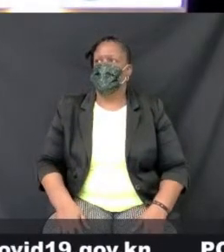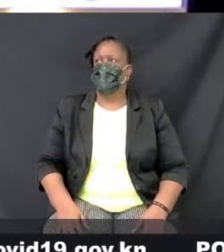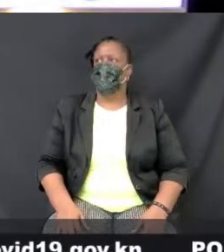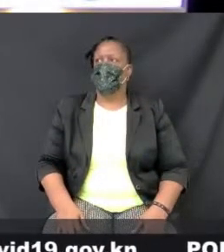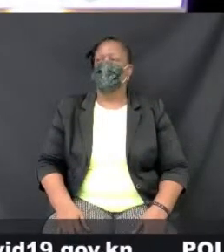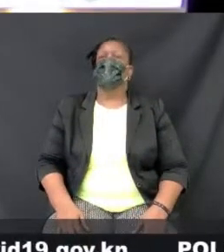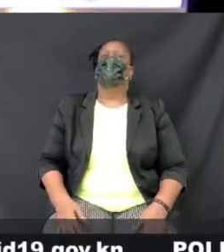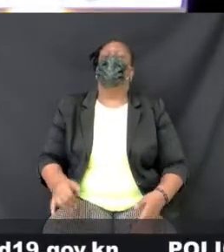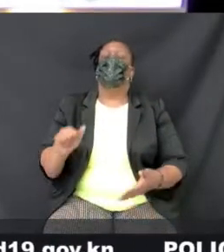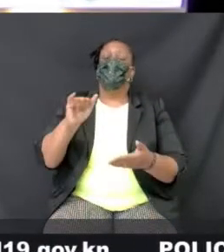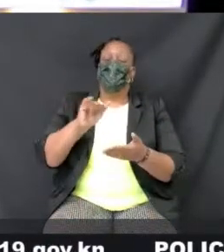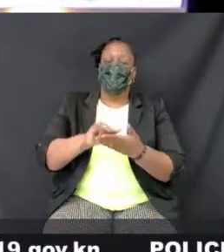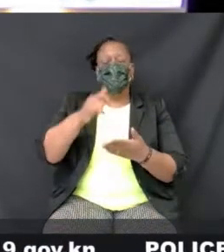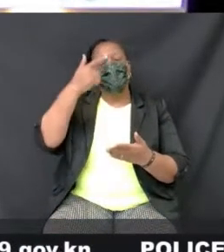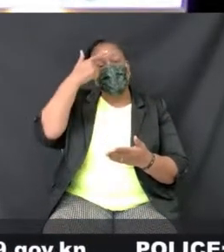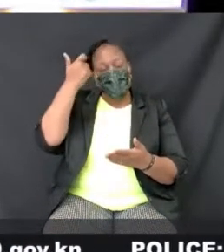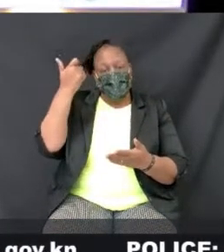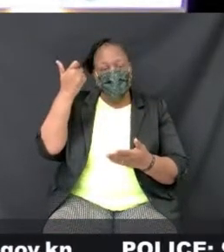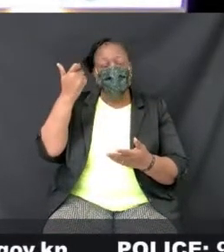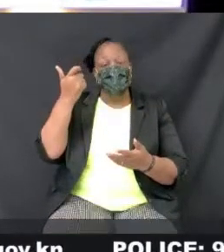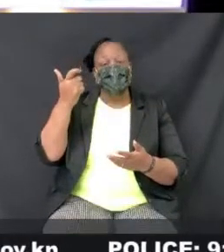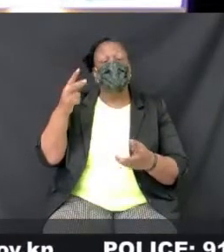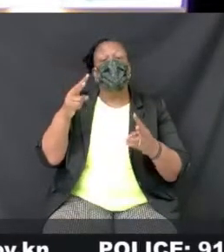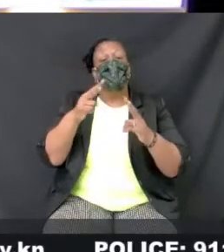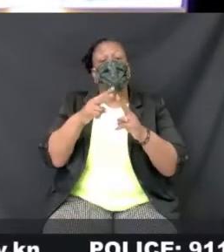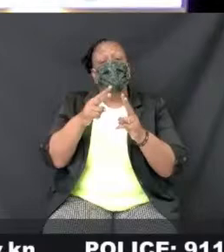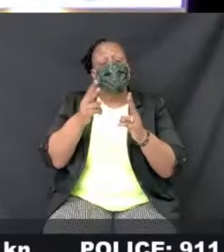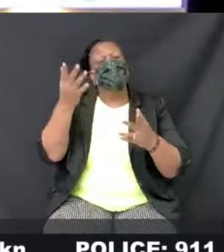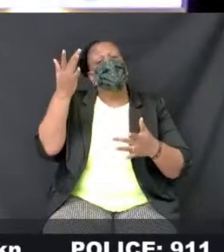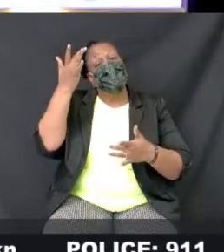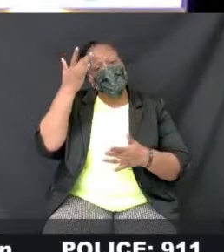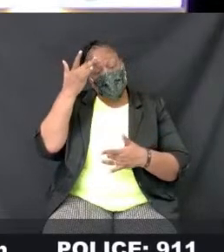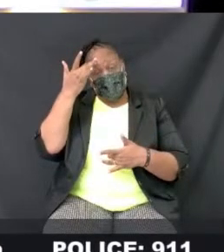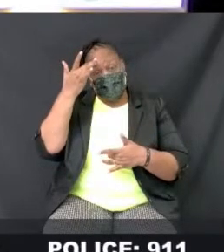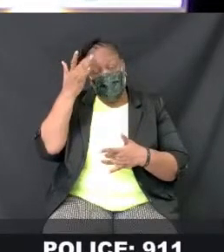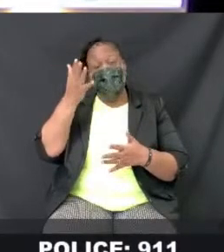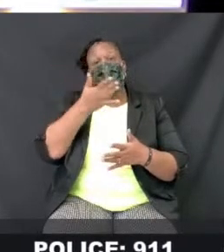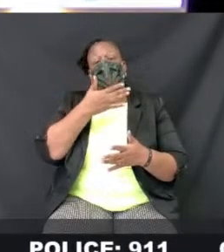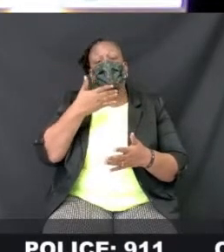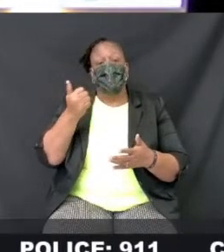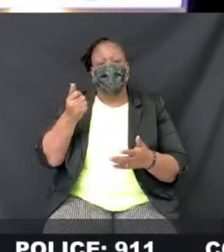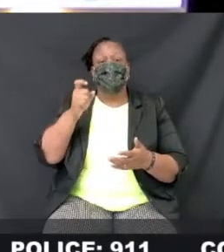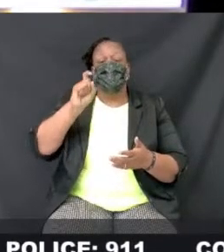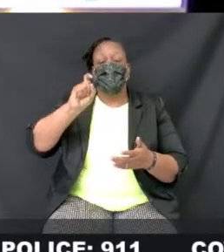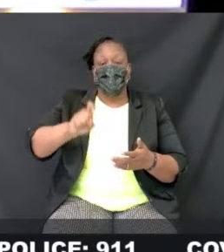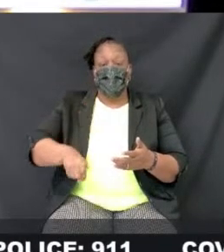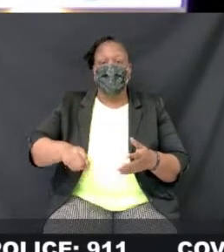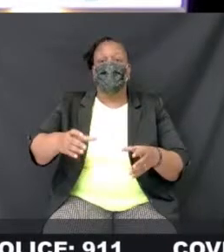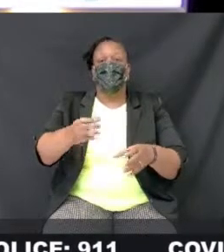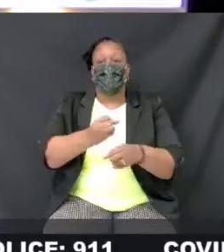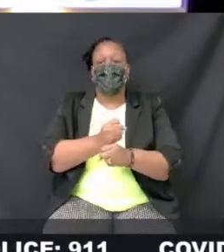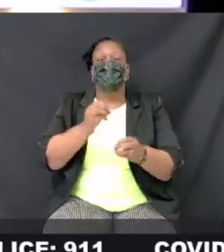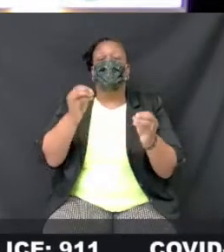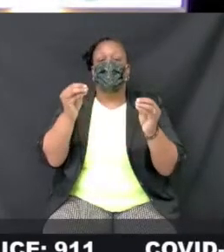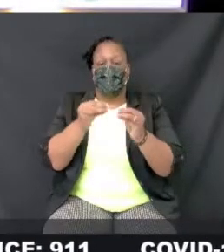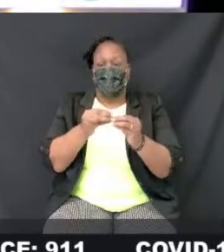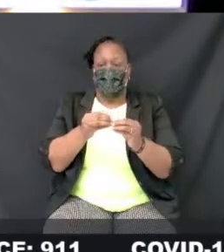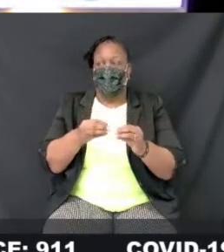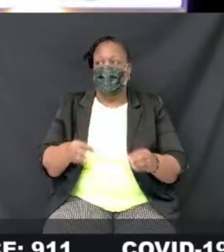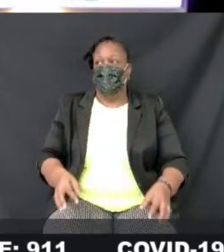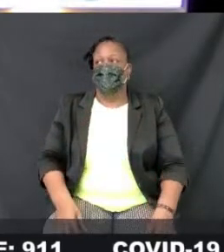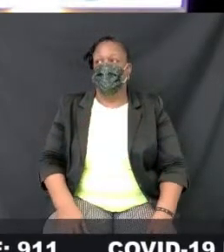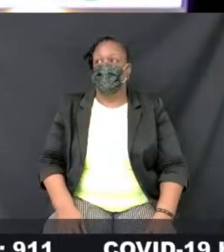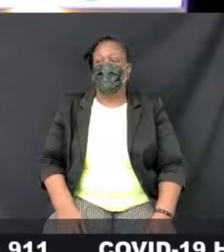have been immunocompromised either because of some congenital disease, acquired disease, or they would have been